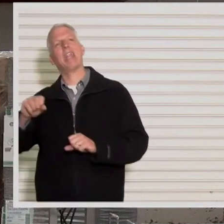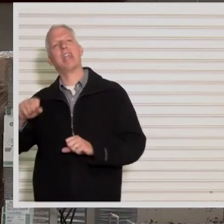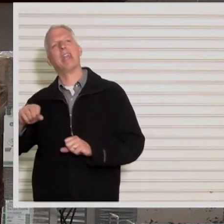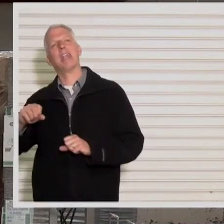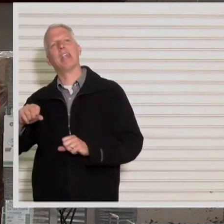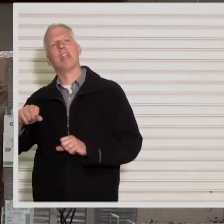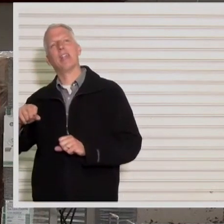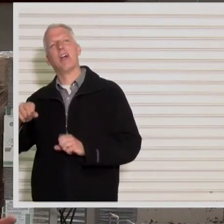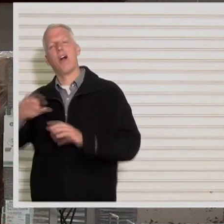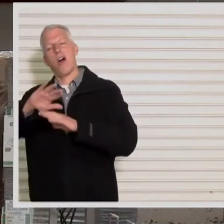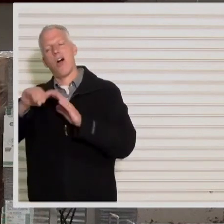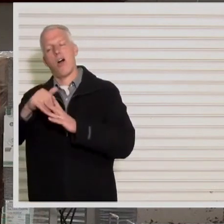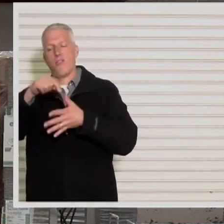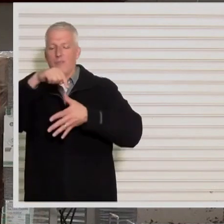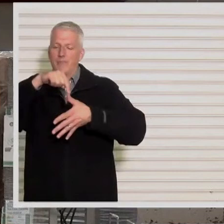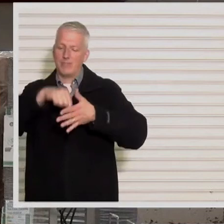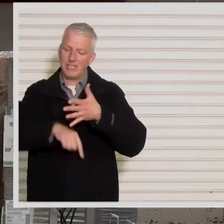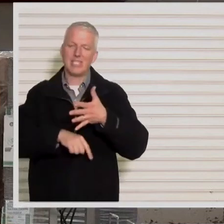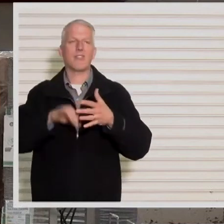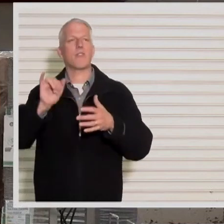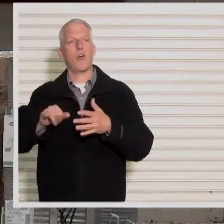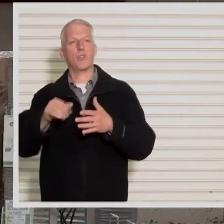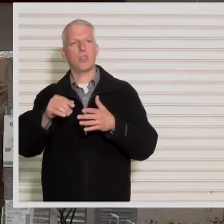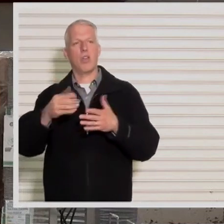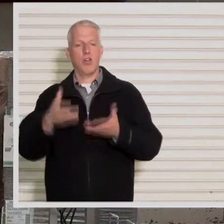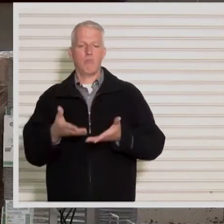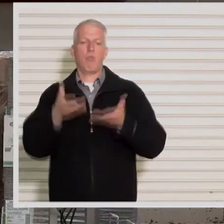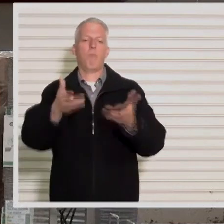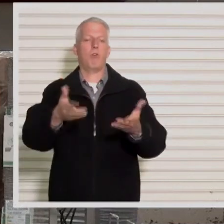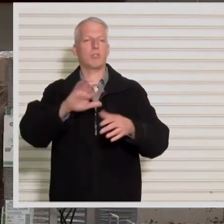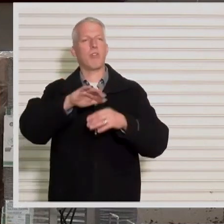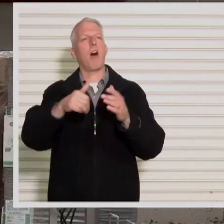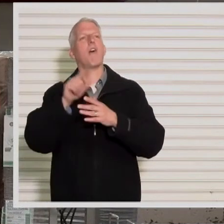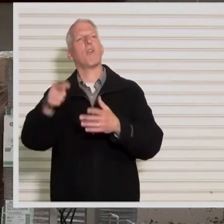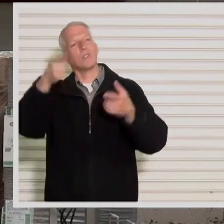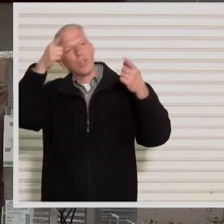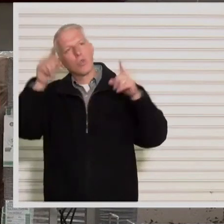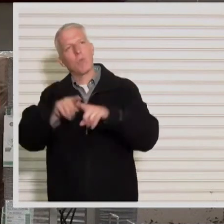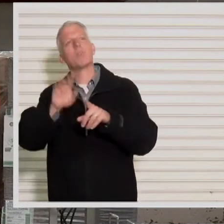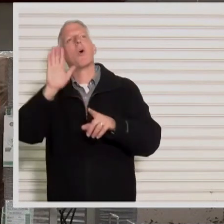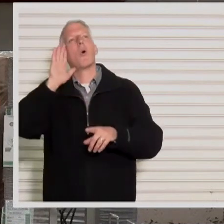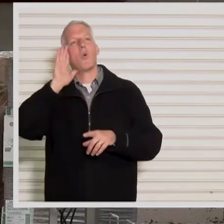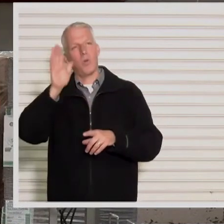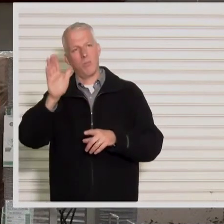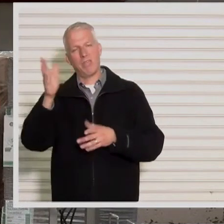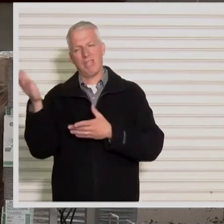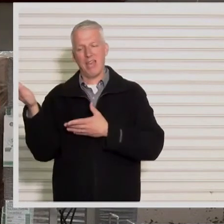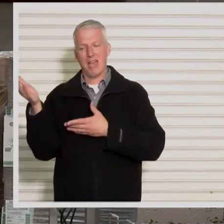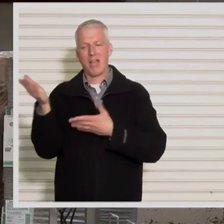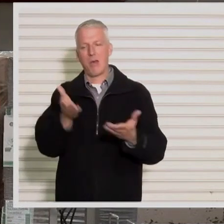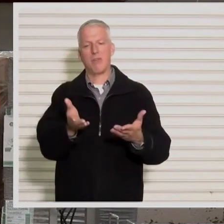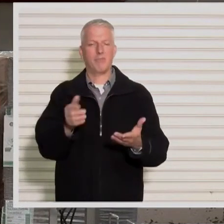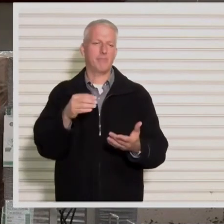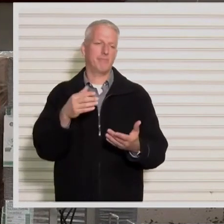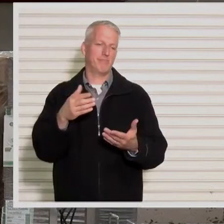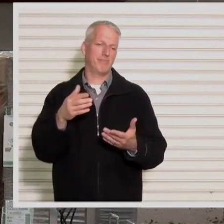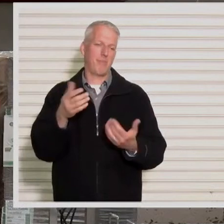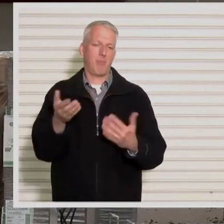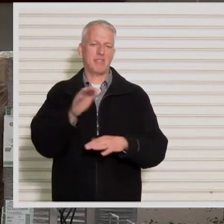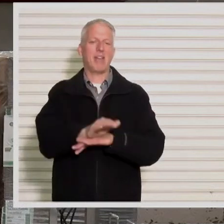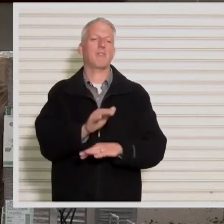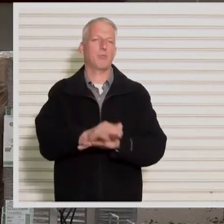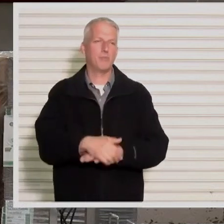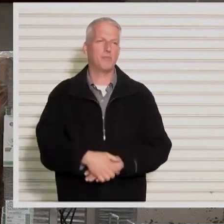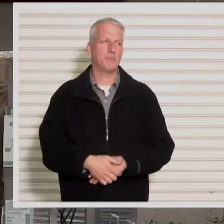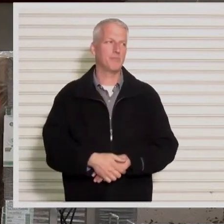details of all of those proposals and all of those agreements will be forthcoming this afternoon. Thank